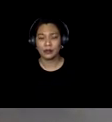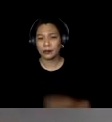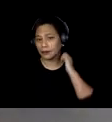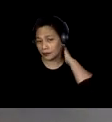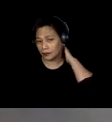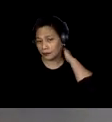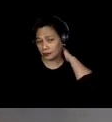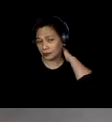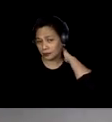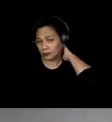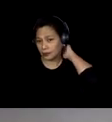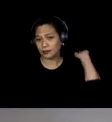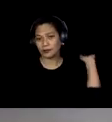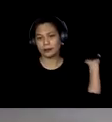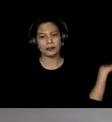So some tips here.